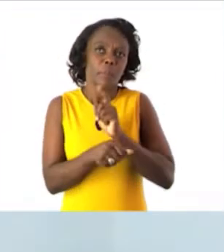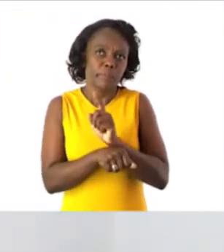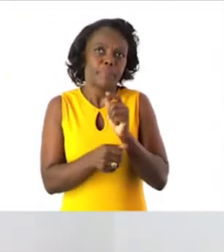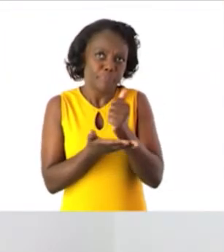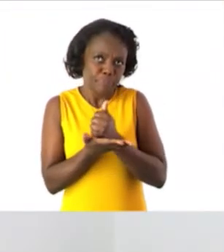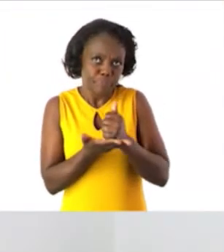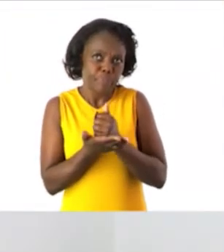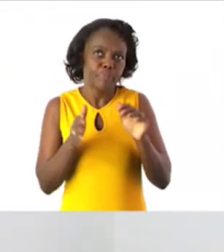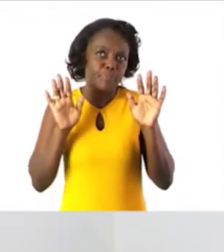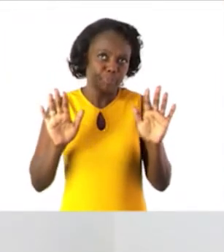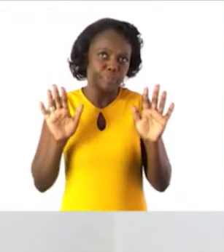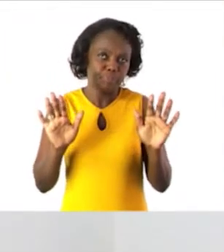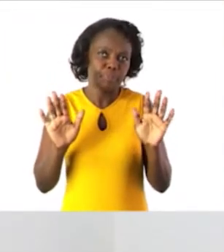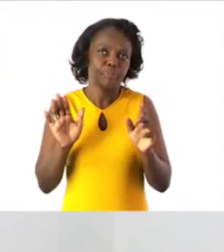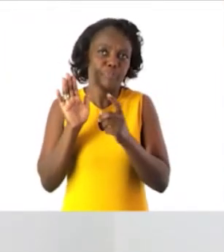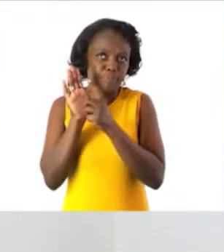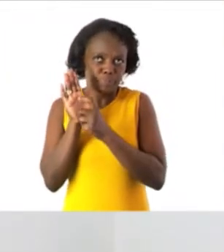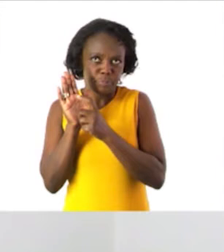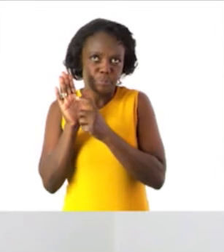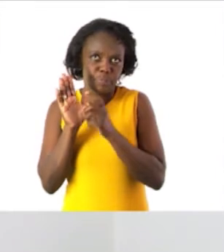sanitize our hands.